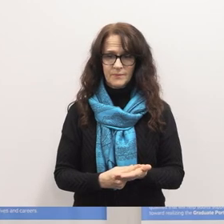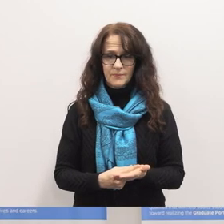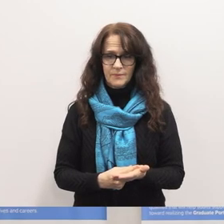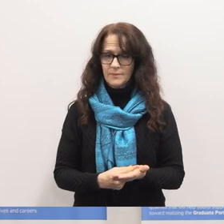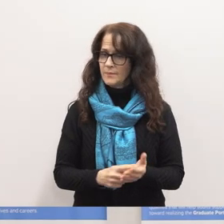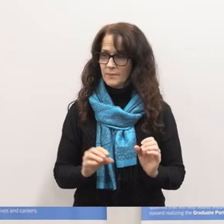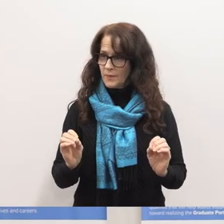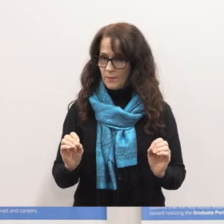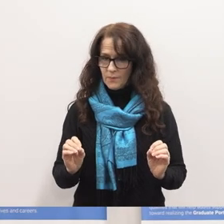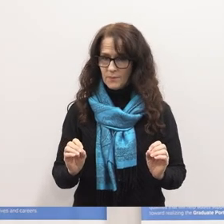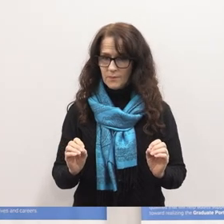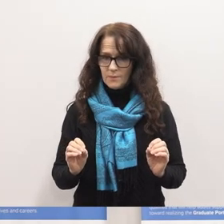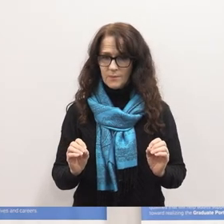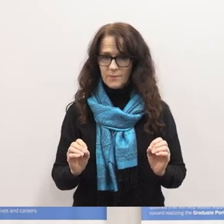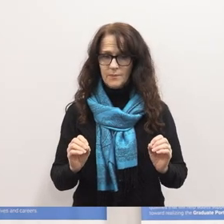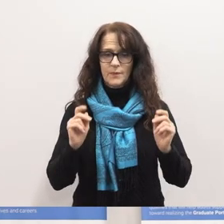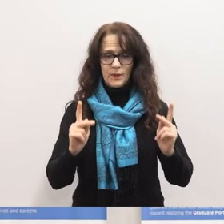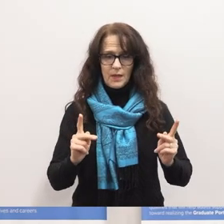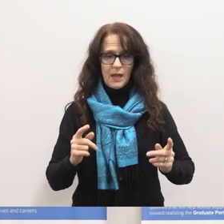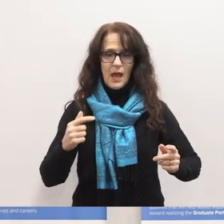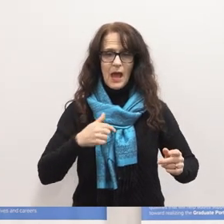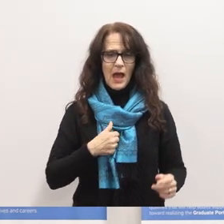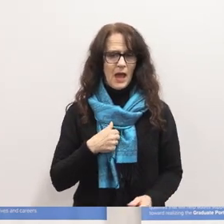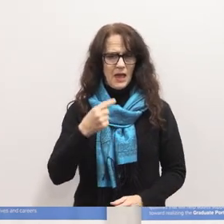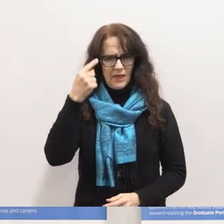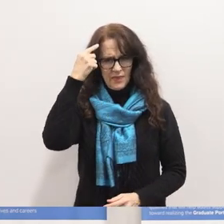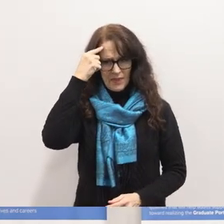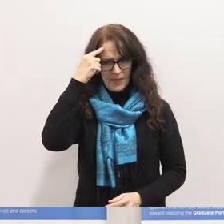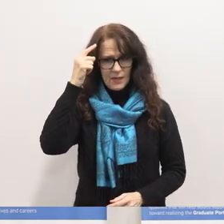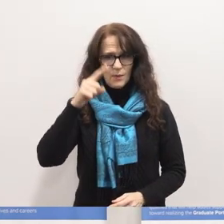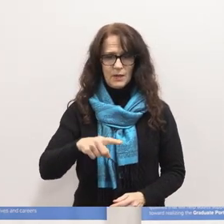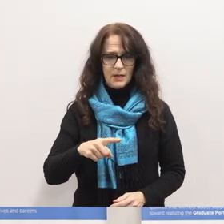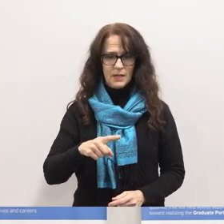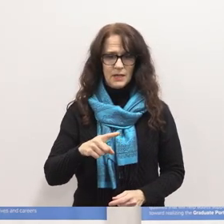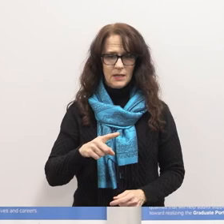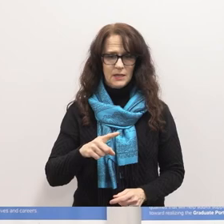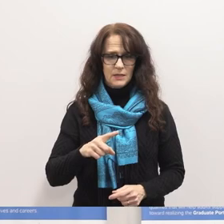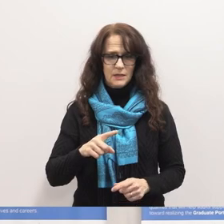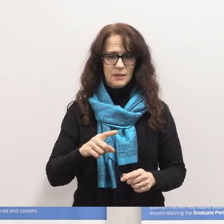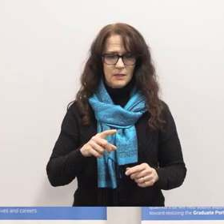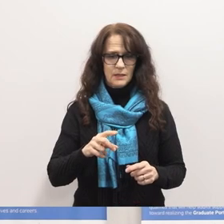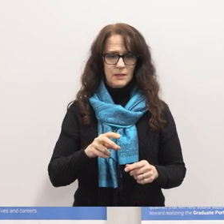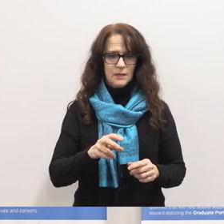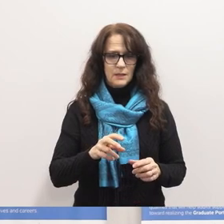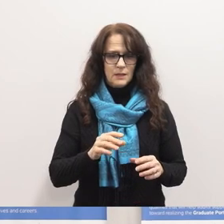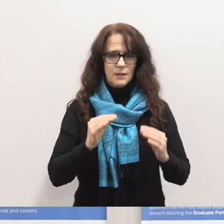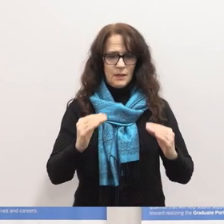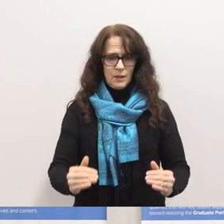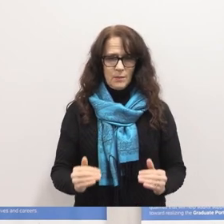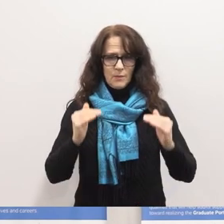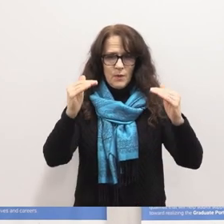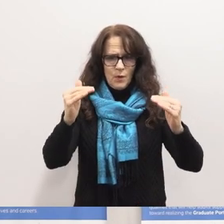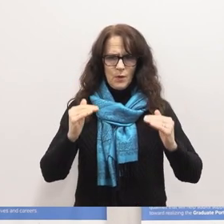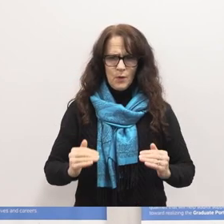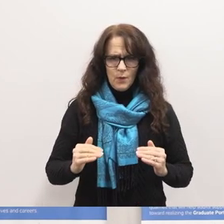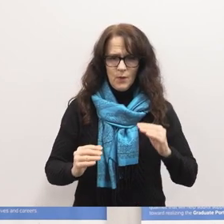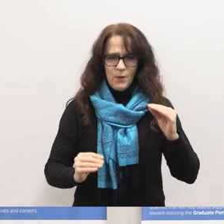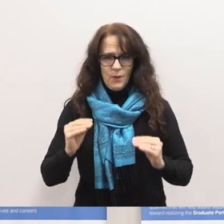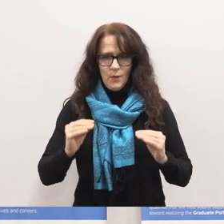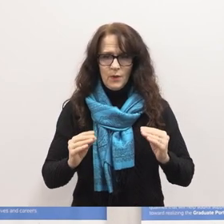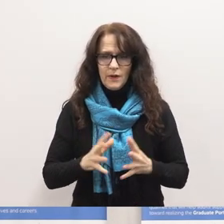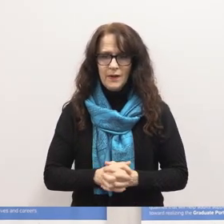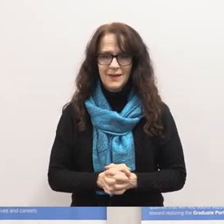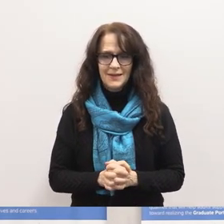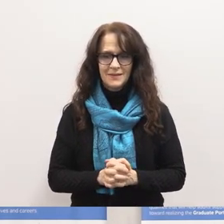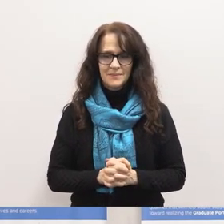No? Okay, because I think we needed to move. Oh, my bad. Yeah. Yes. Sorry about that. And